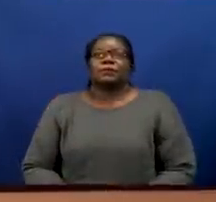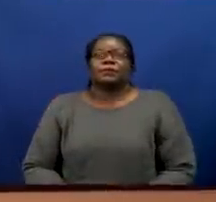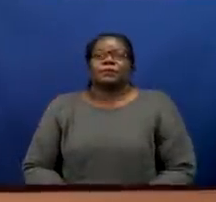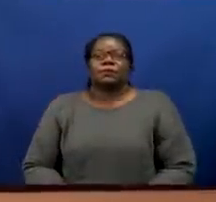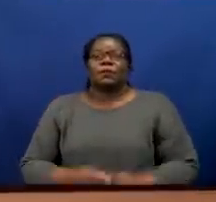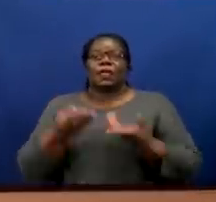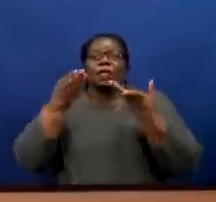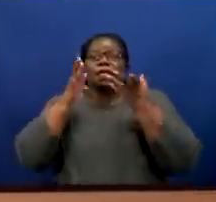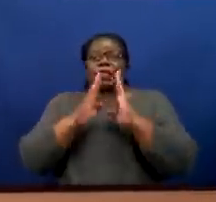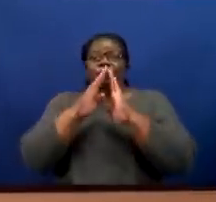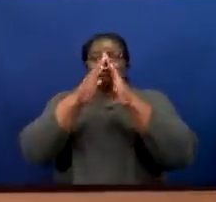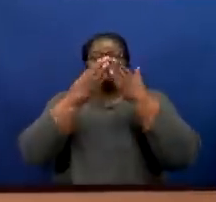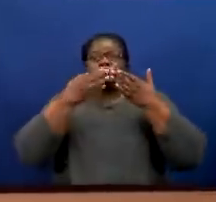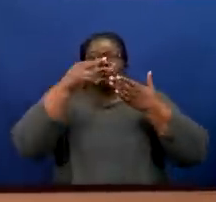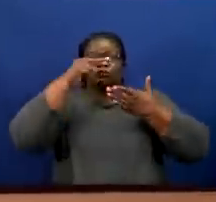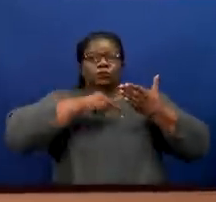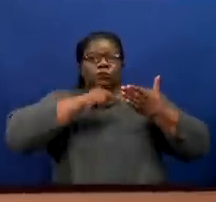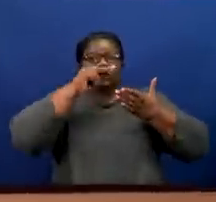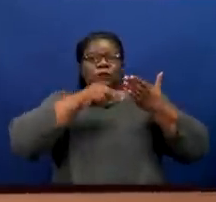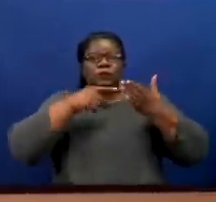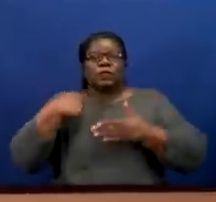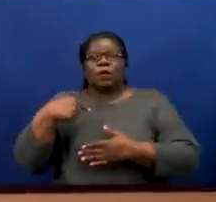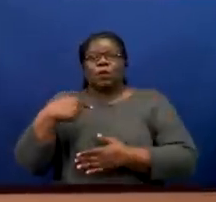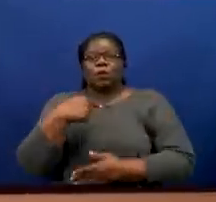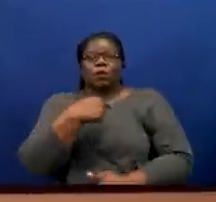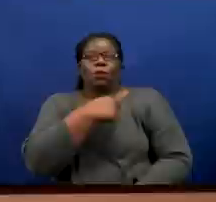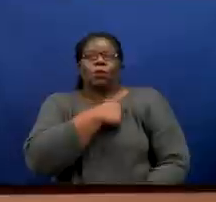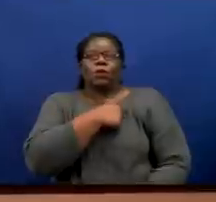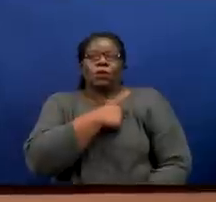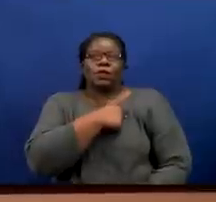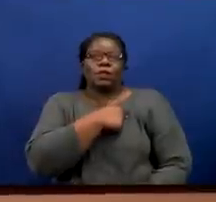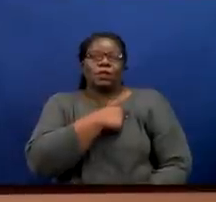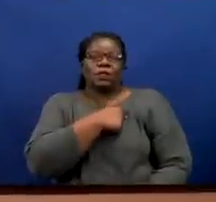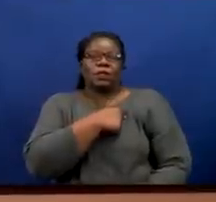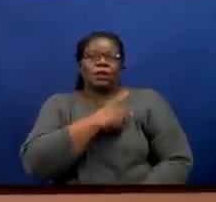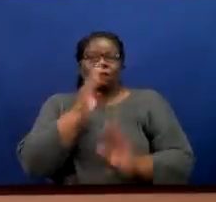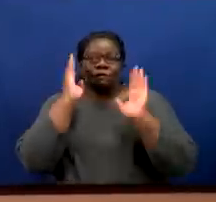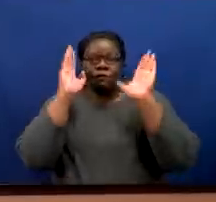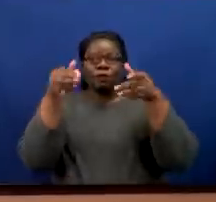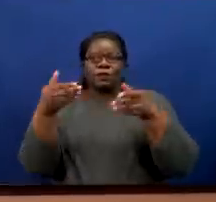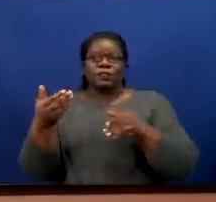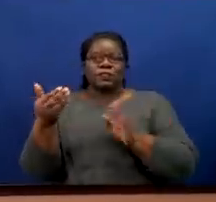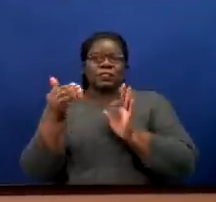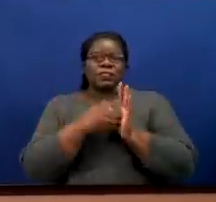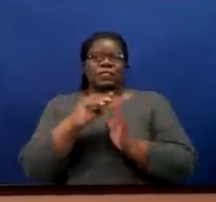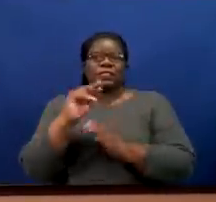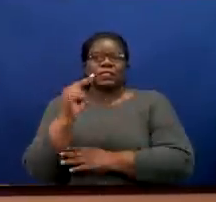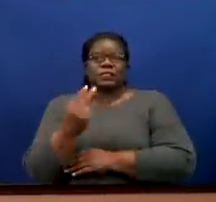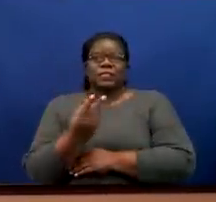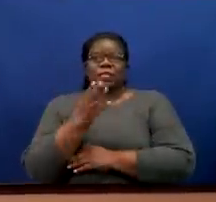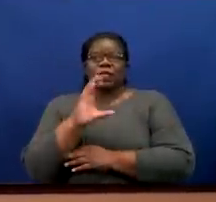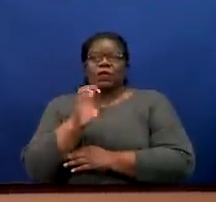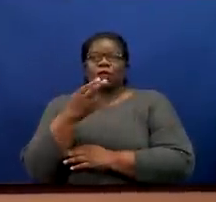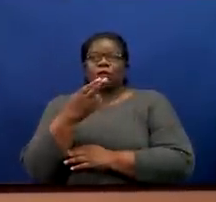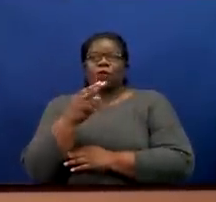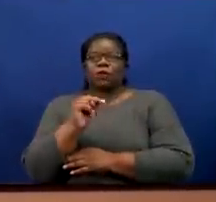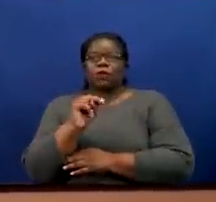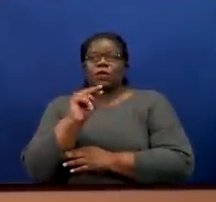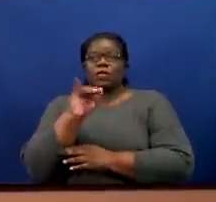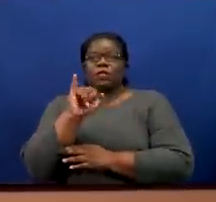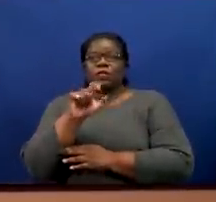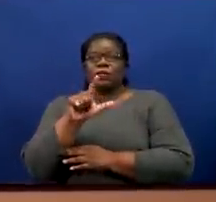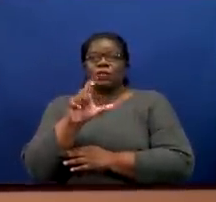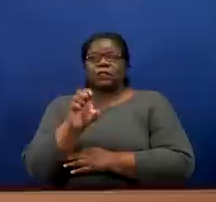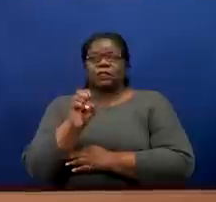Into the Word of God today as we return our attention to 2 Chronicles chapter